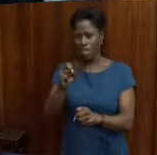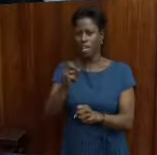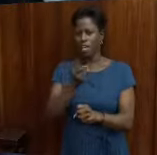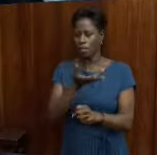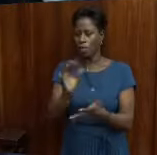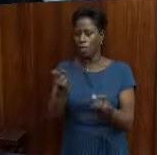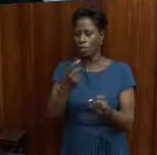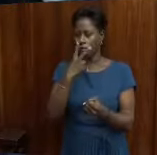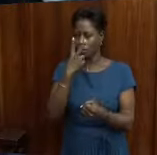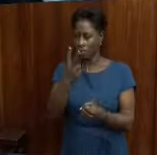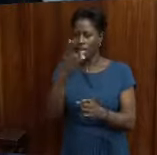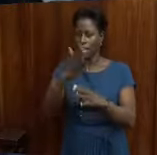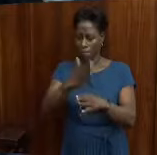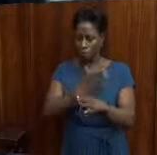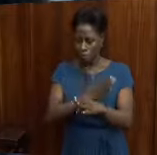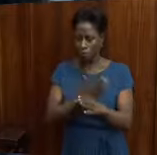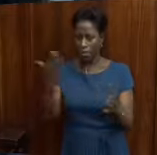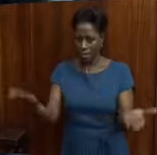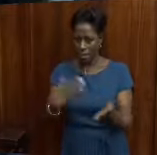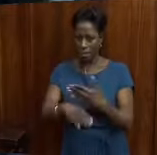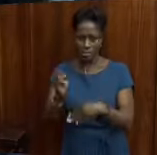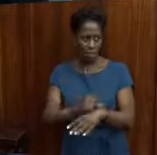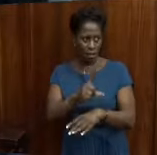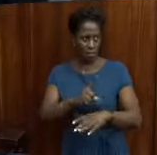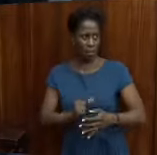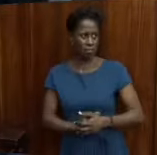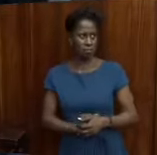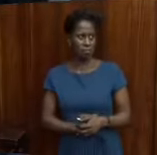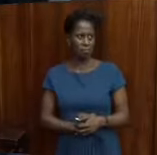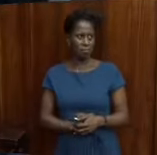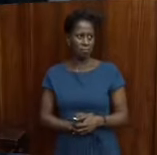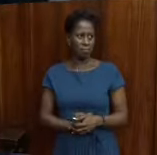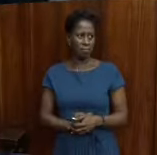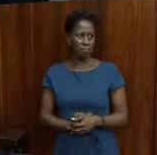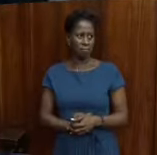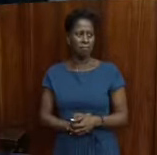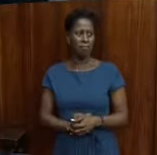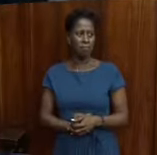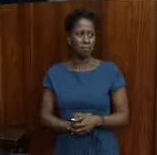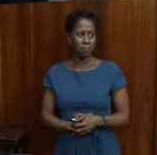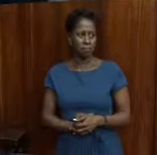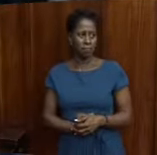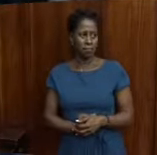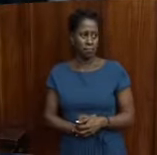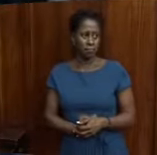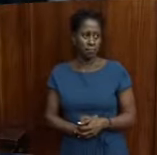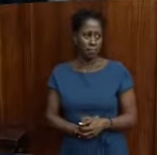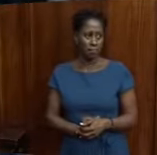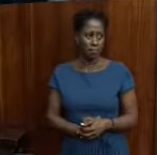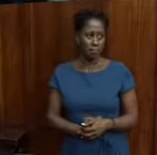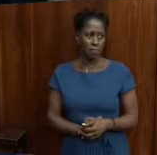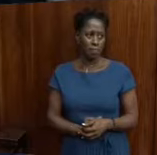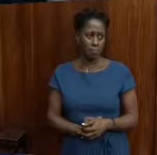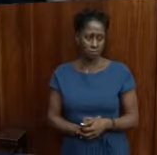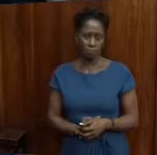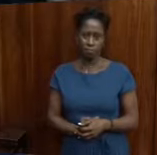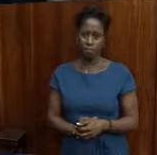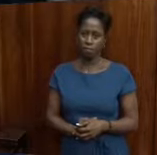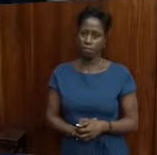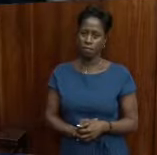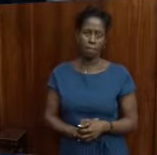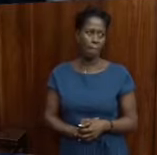Infrastructure 2040, as it's dubbed, will present a clear vision for the upgrade, redevelopment, and expansion of St. Lucia's infrastructure in keeping